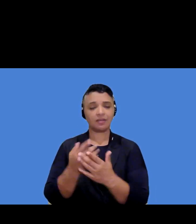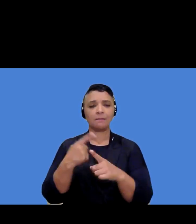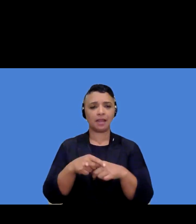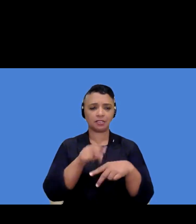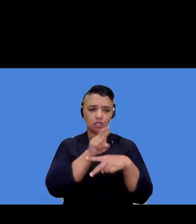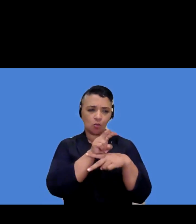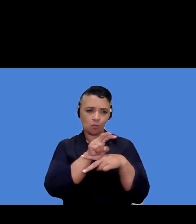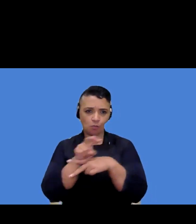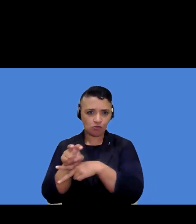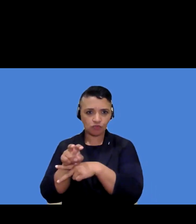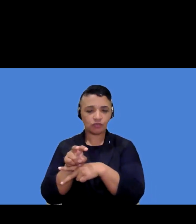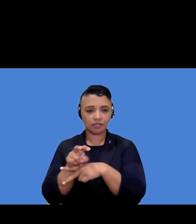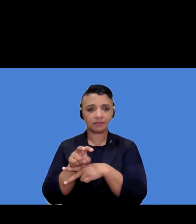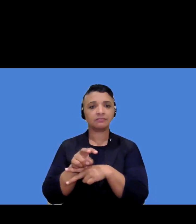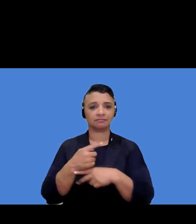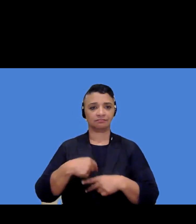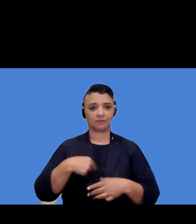of commitments.